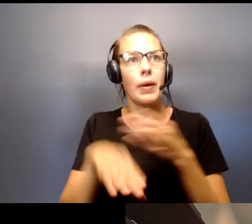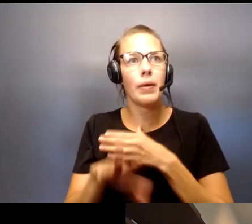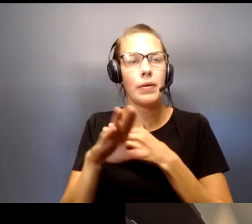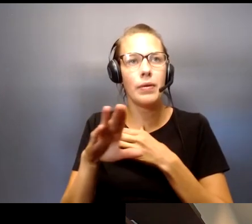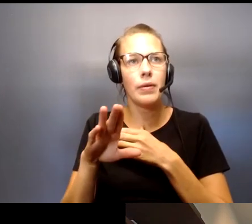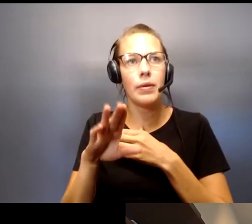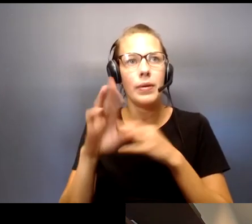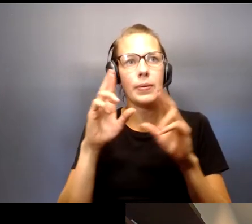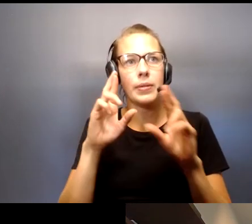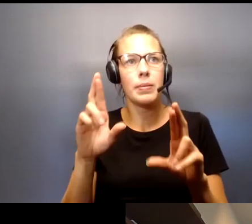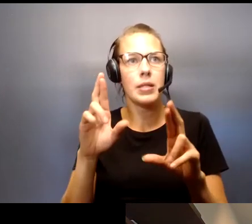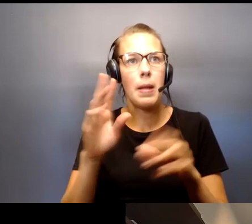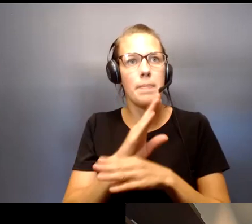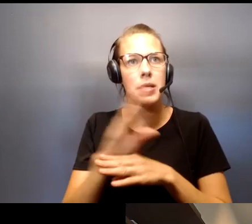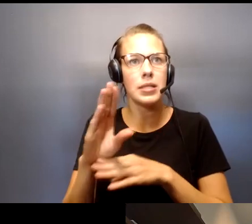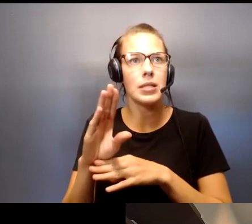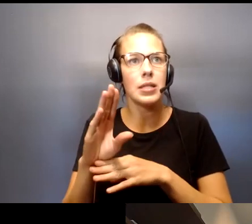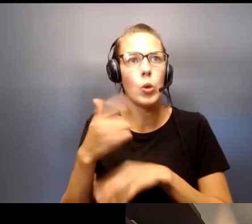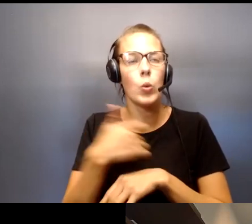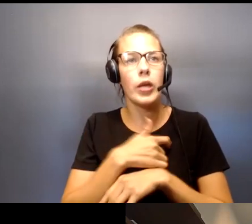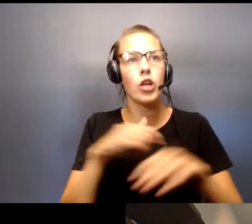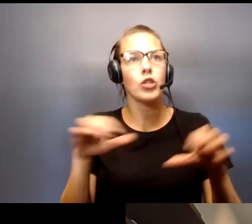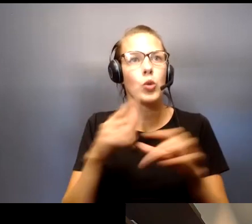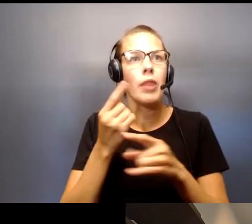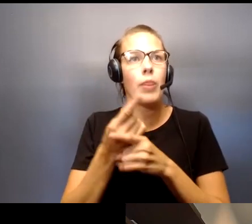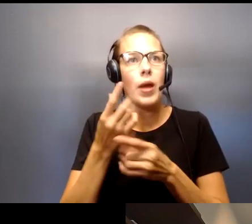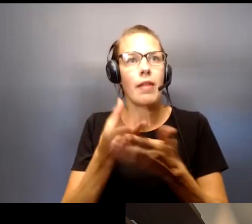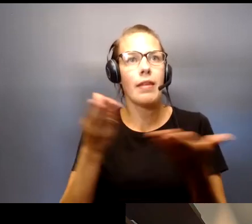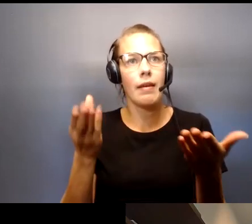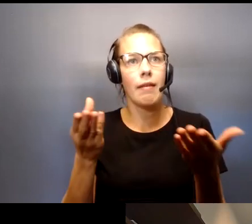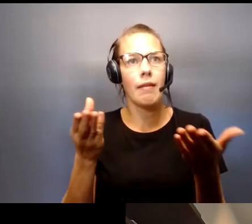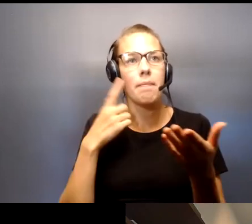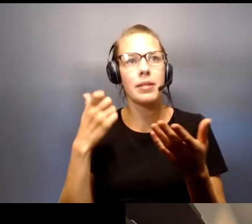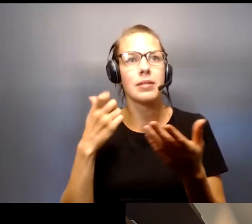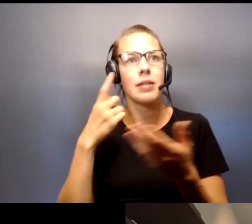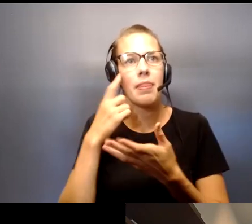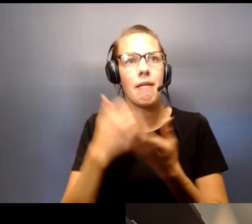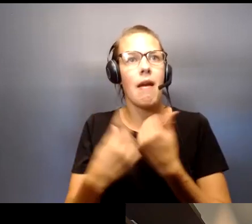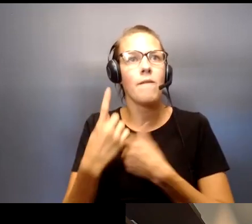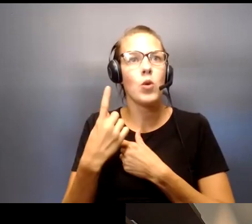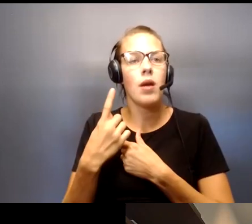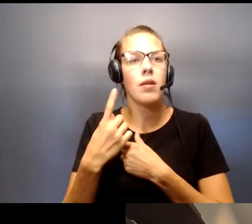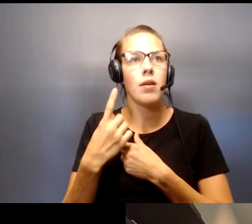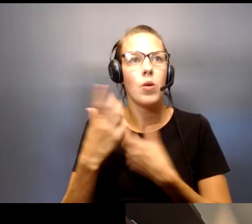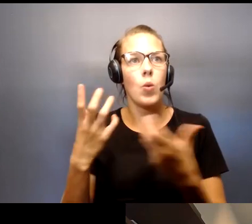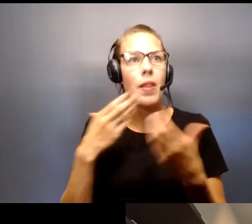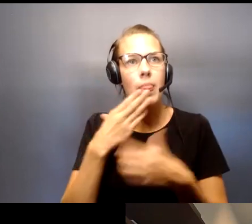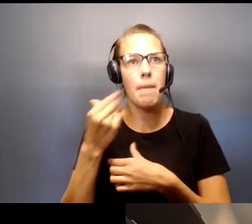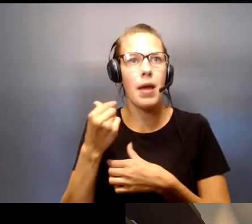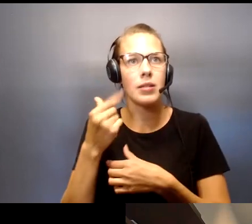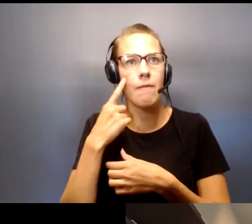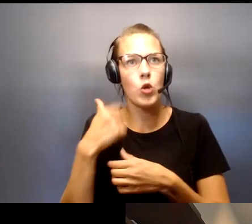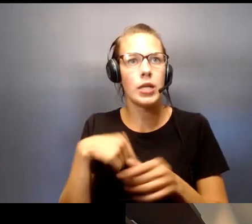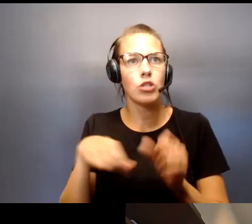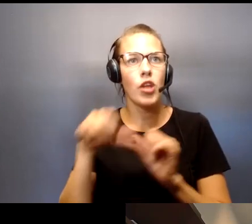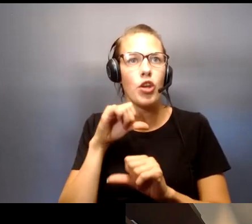respective business that we're doing the right thing, because I think everyone wants the best for each